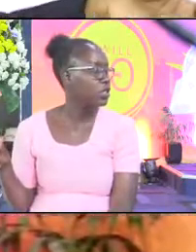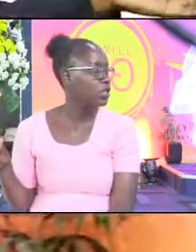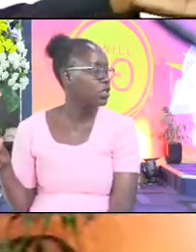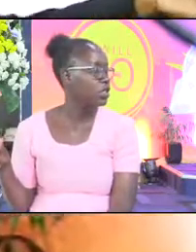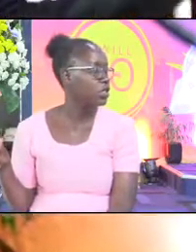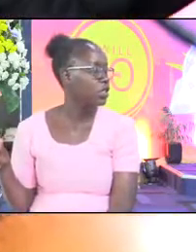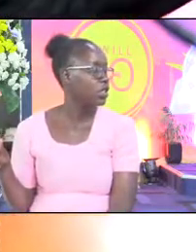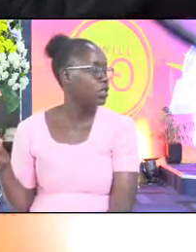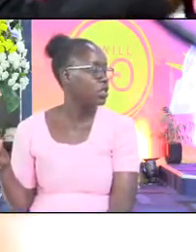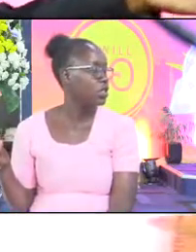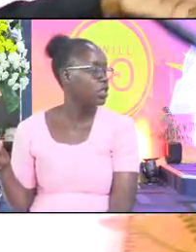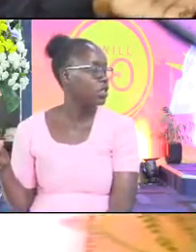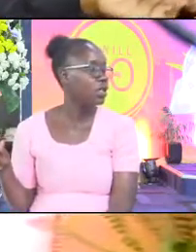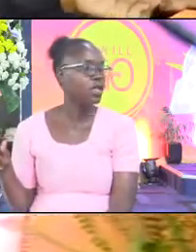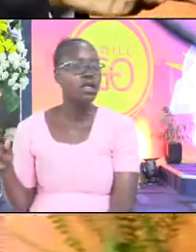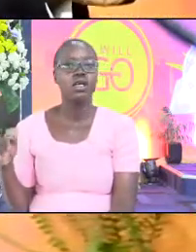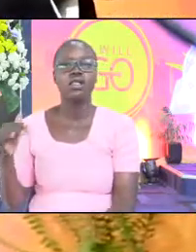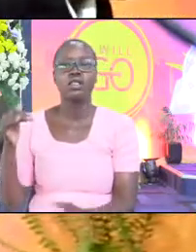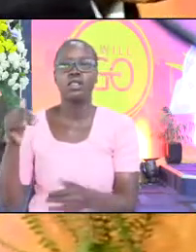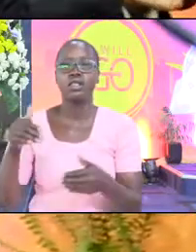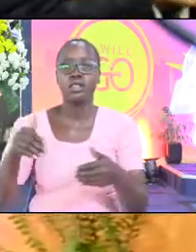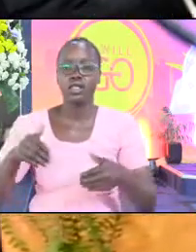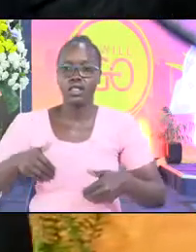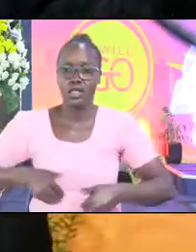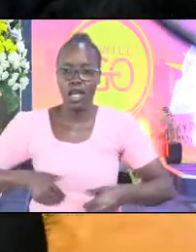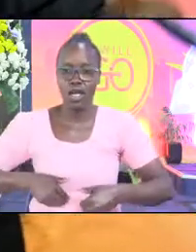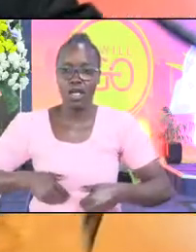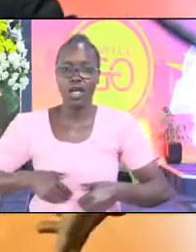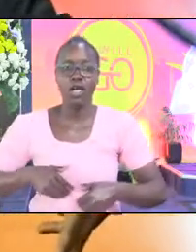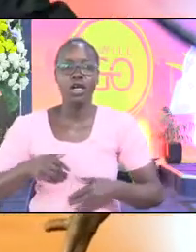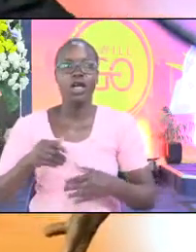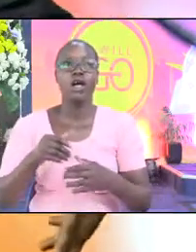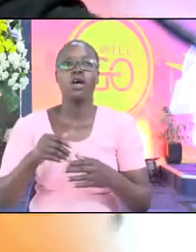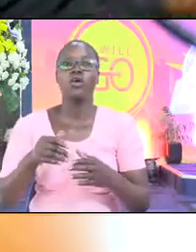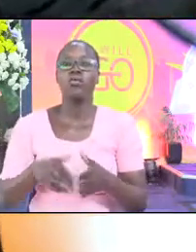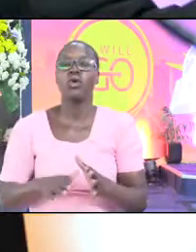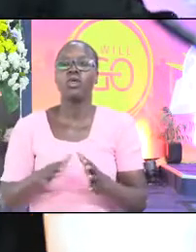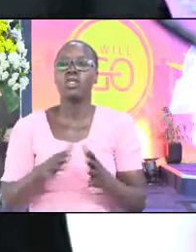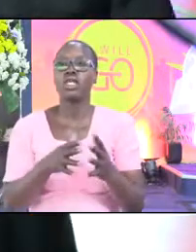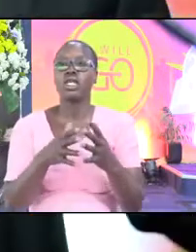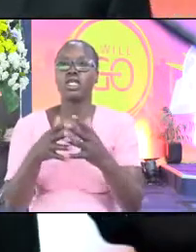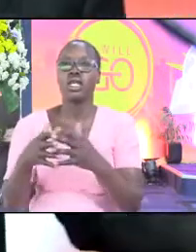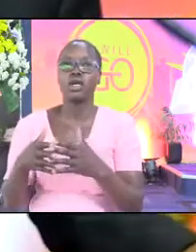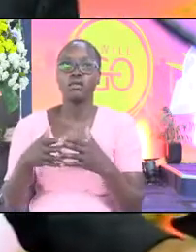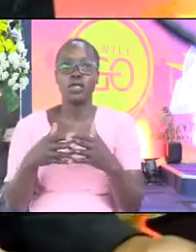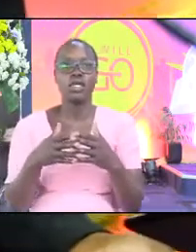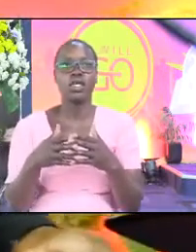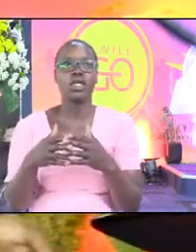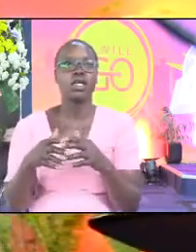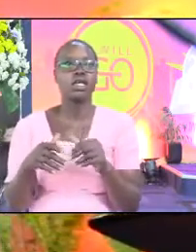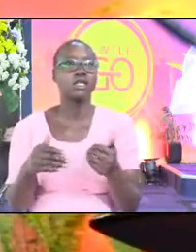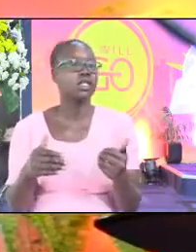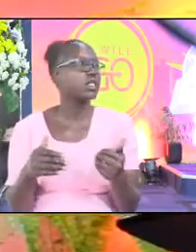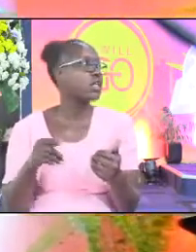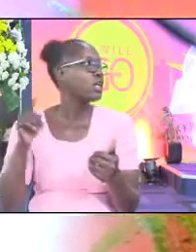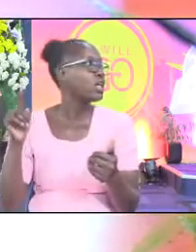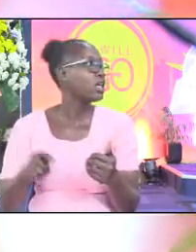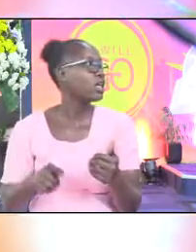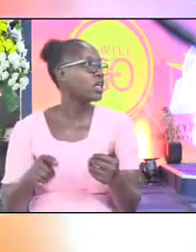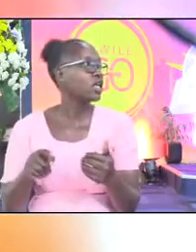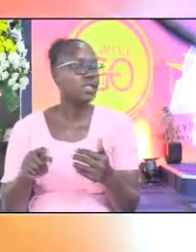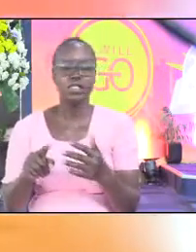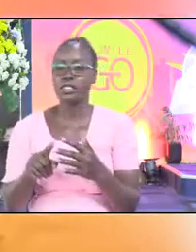The oldest one, born in America. I have nephews born in Barbados. I can't afford